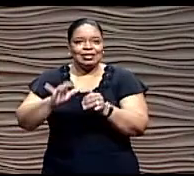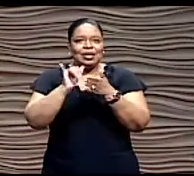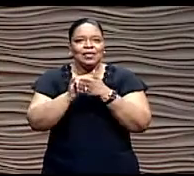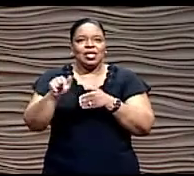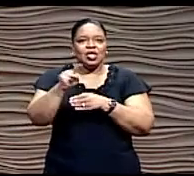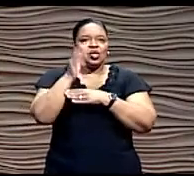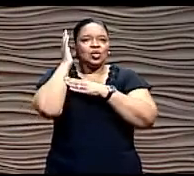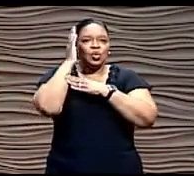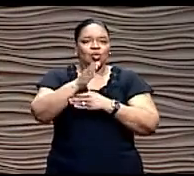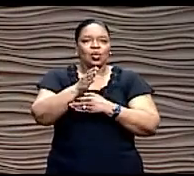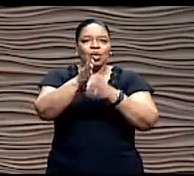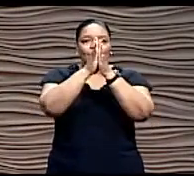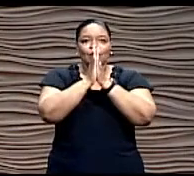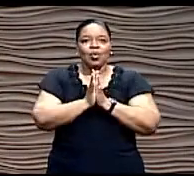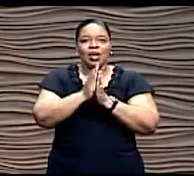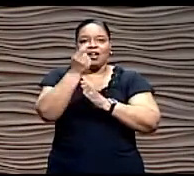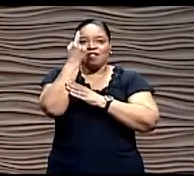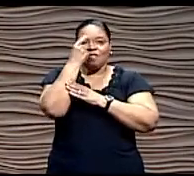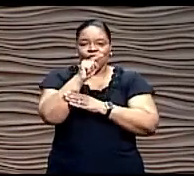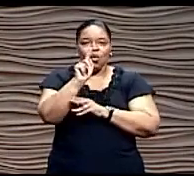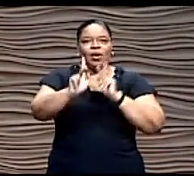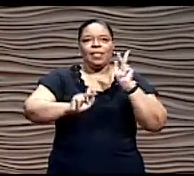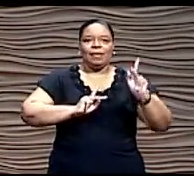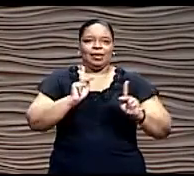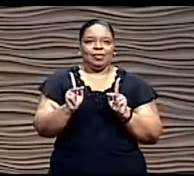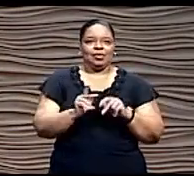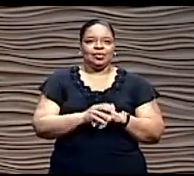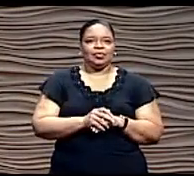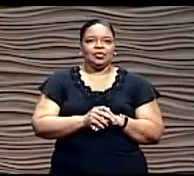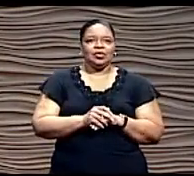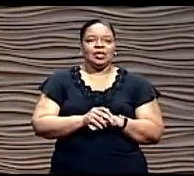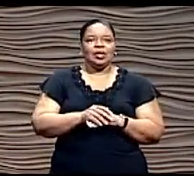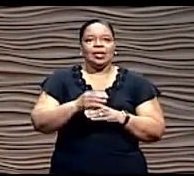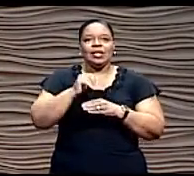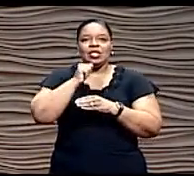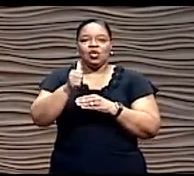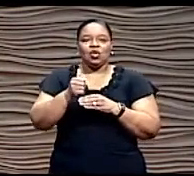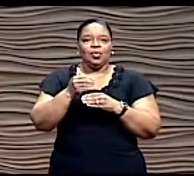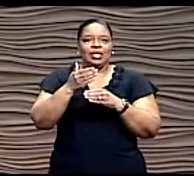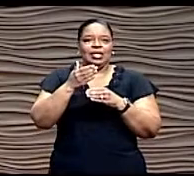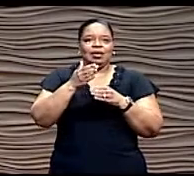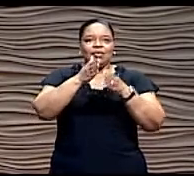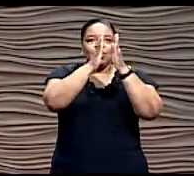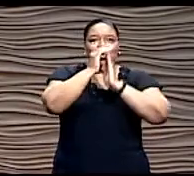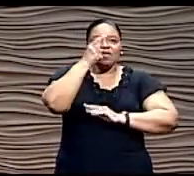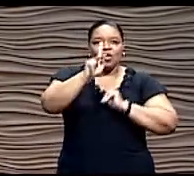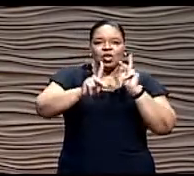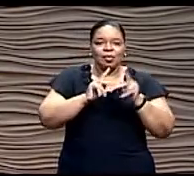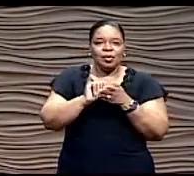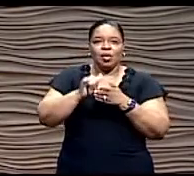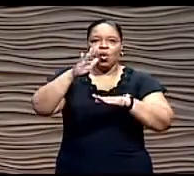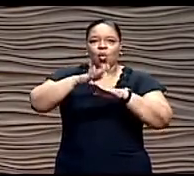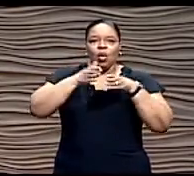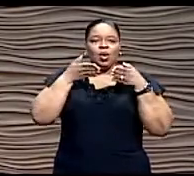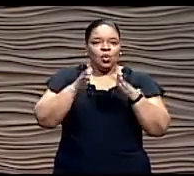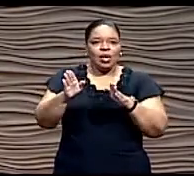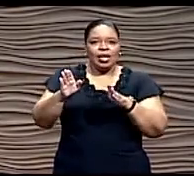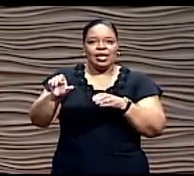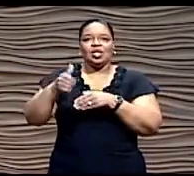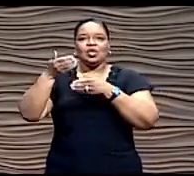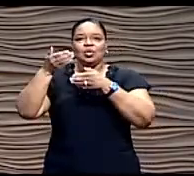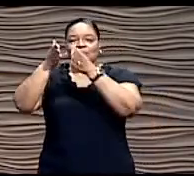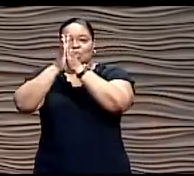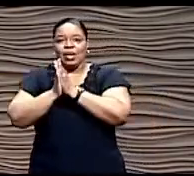will intercede on behalf of the nation. Be an intermediary on one side and an intercessor on the other